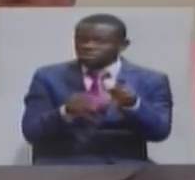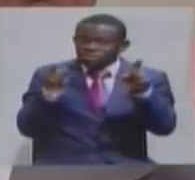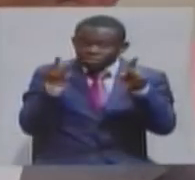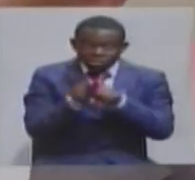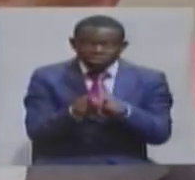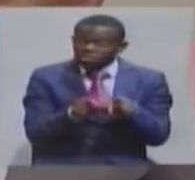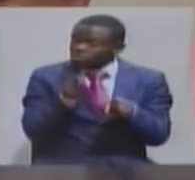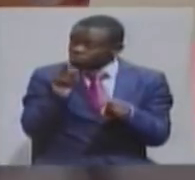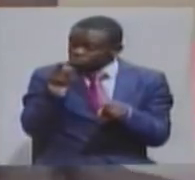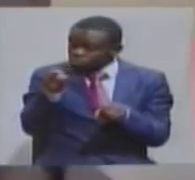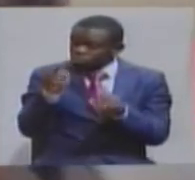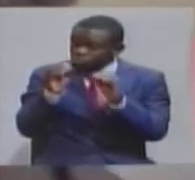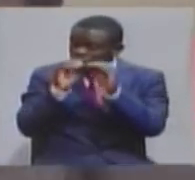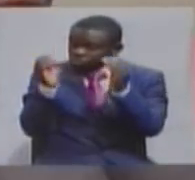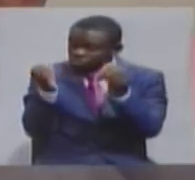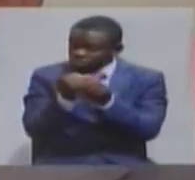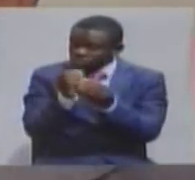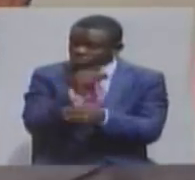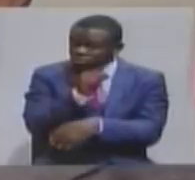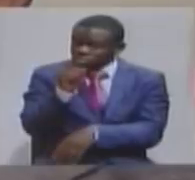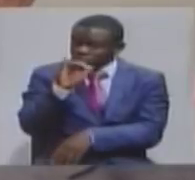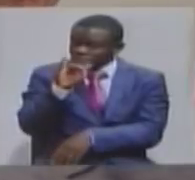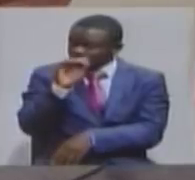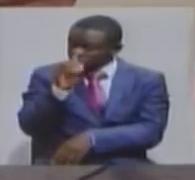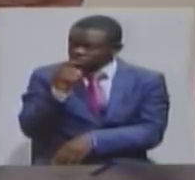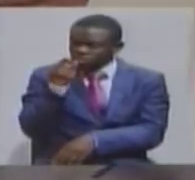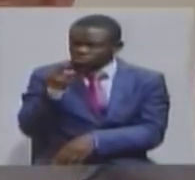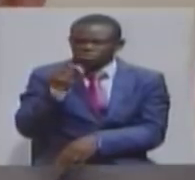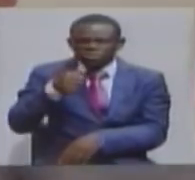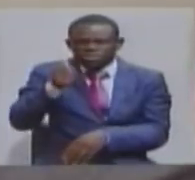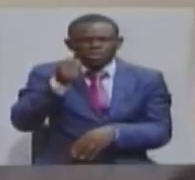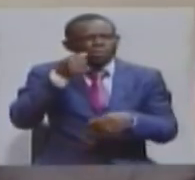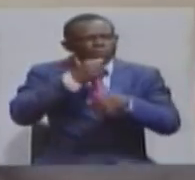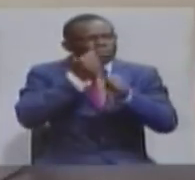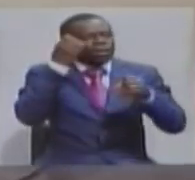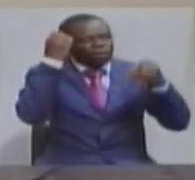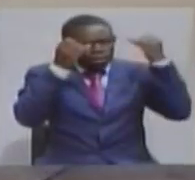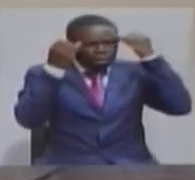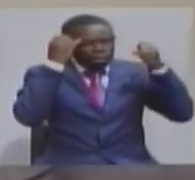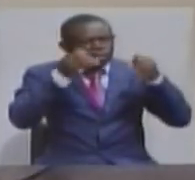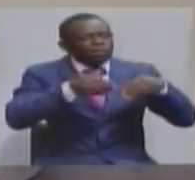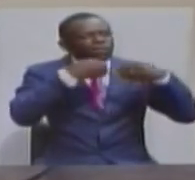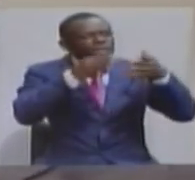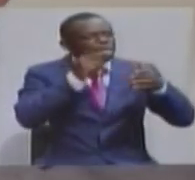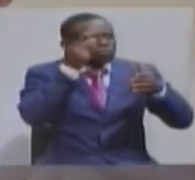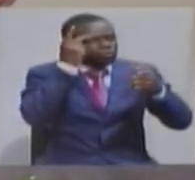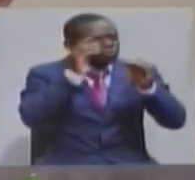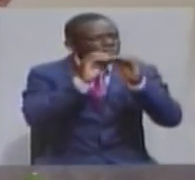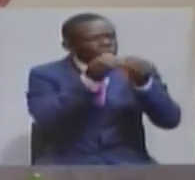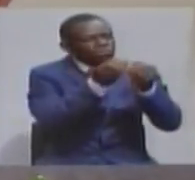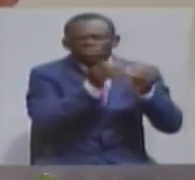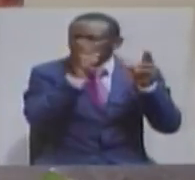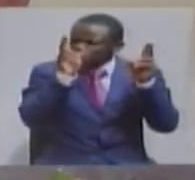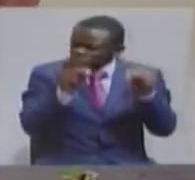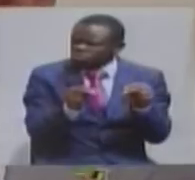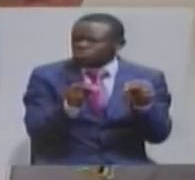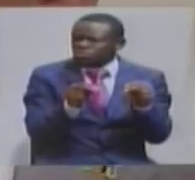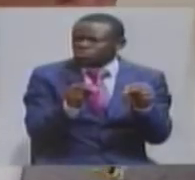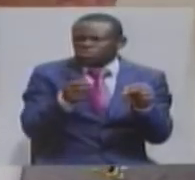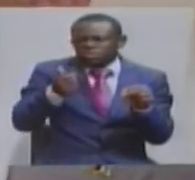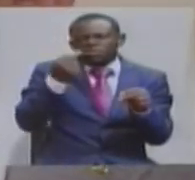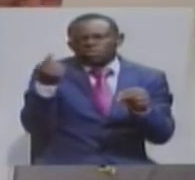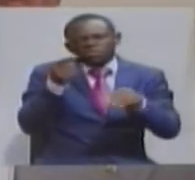ZCID is simply a table on which all the different parties sit. Political parties are part of the table, isn't it? Yes, the